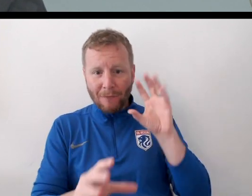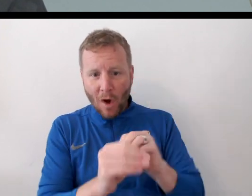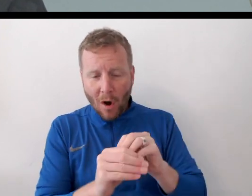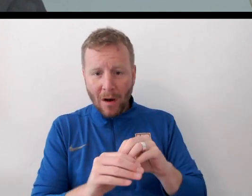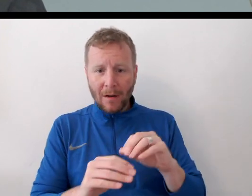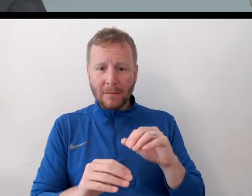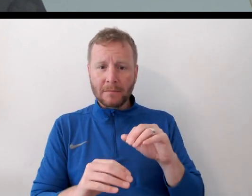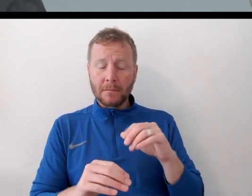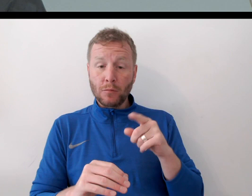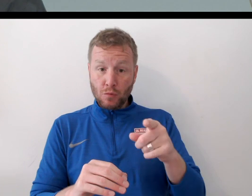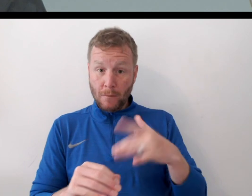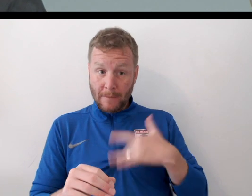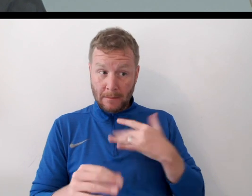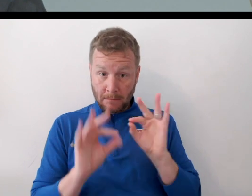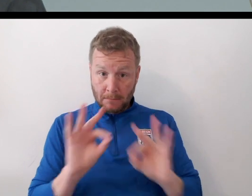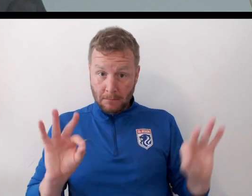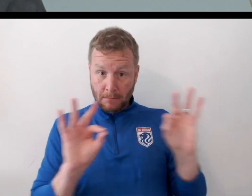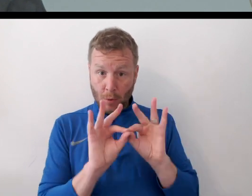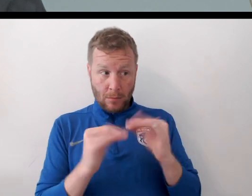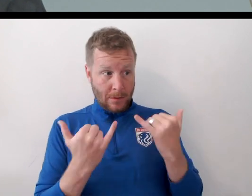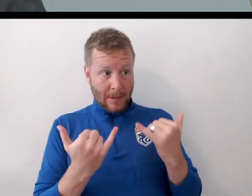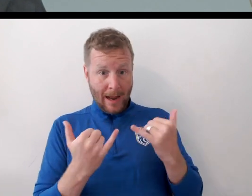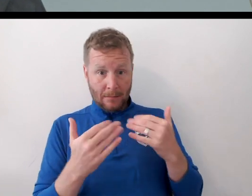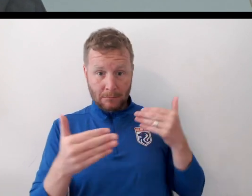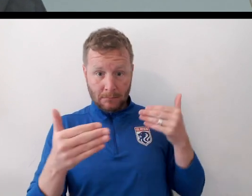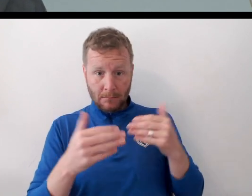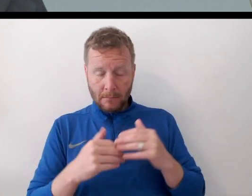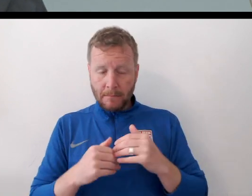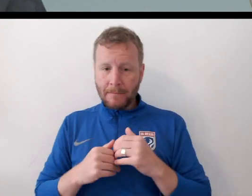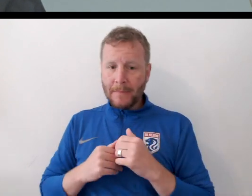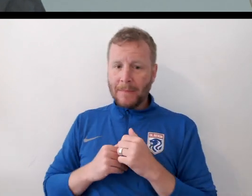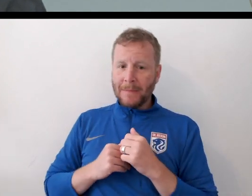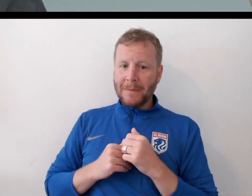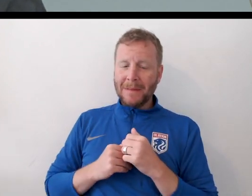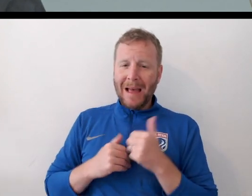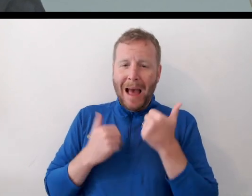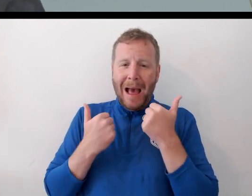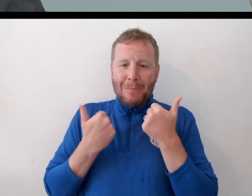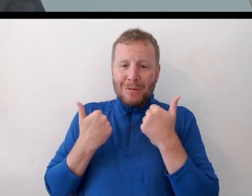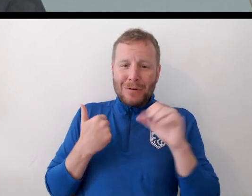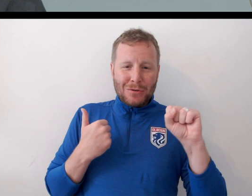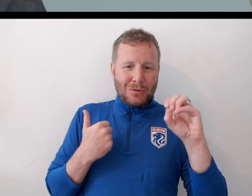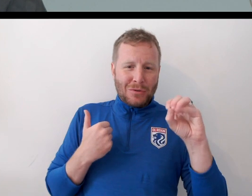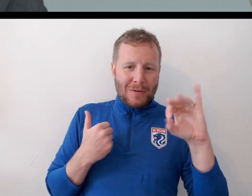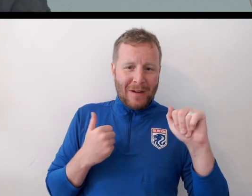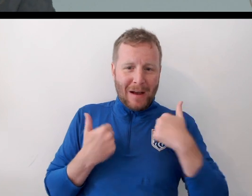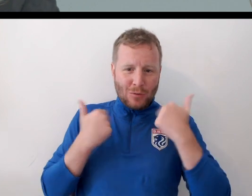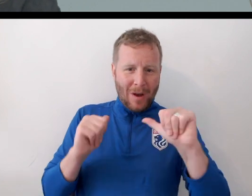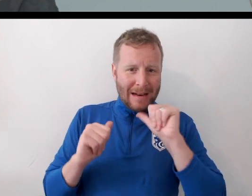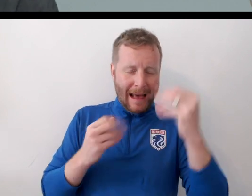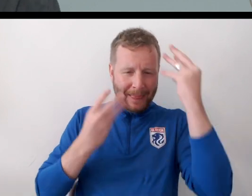the offense. How important is that for you around this particular time? Yeah, I'm trying hard not to think about it too much. I